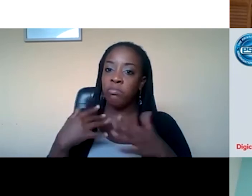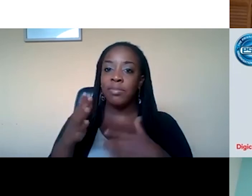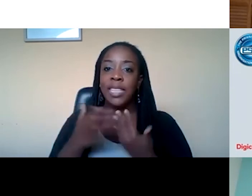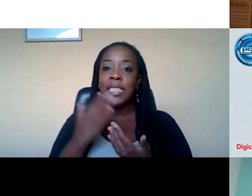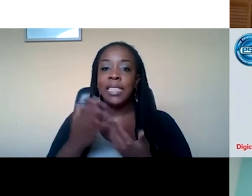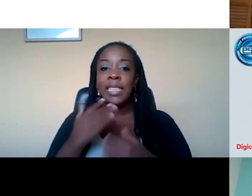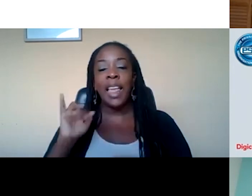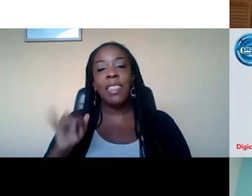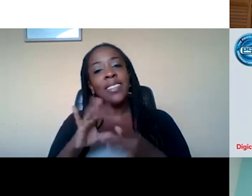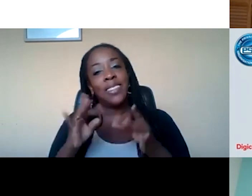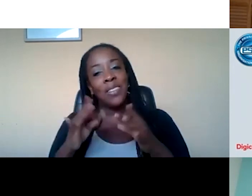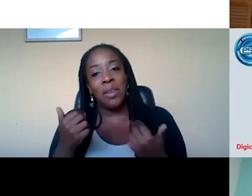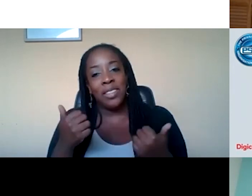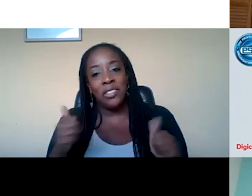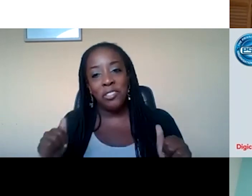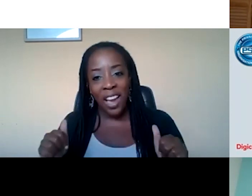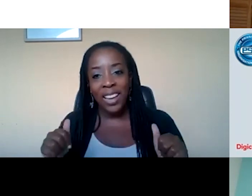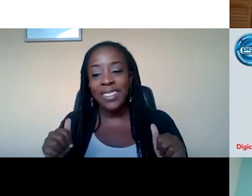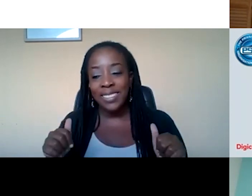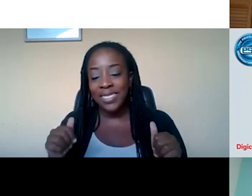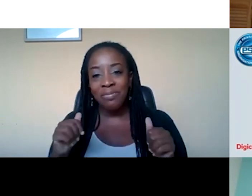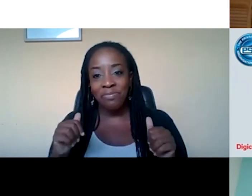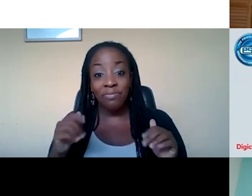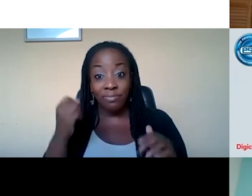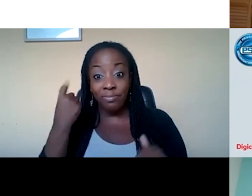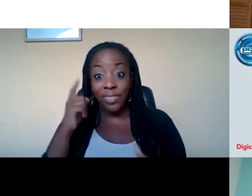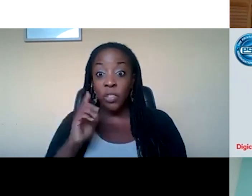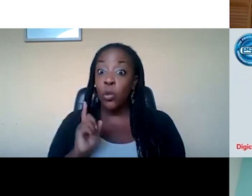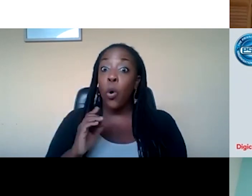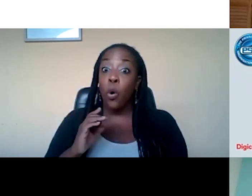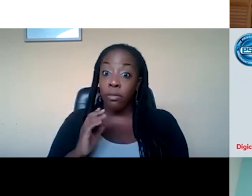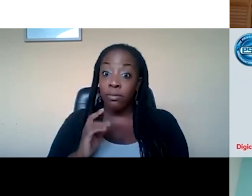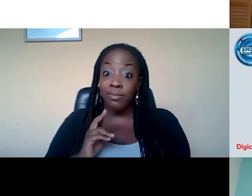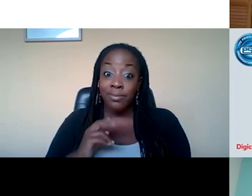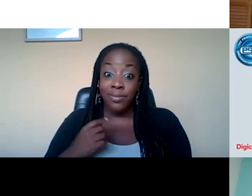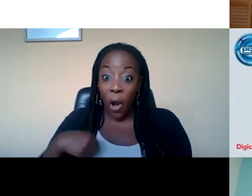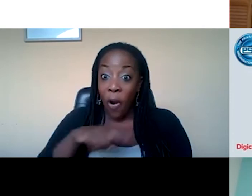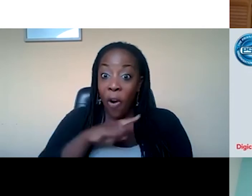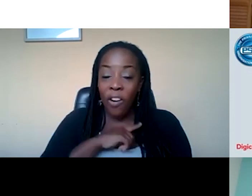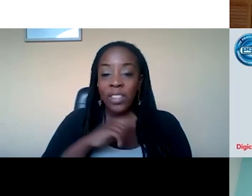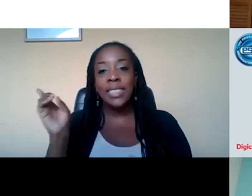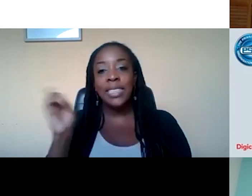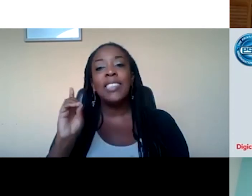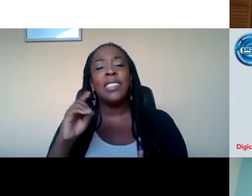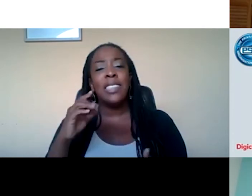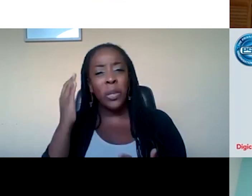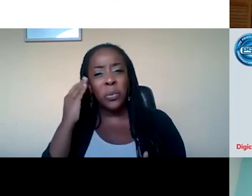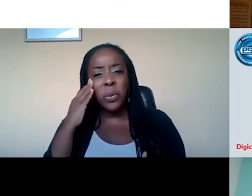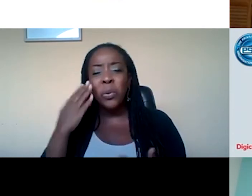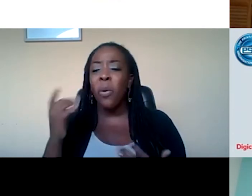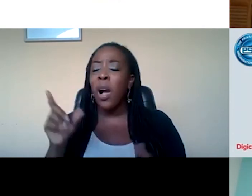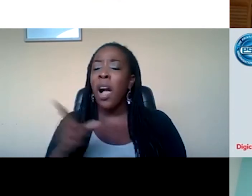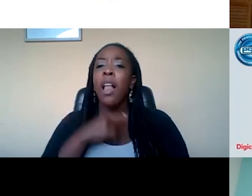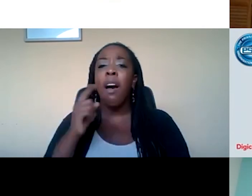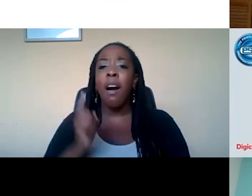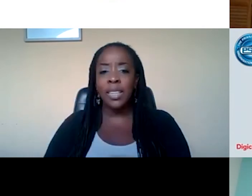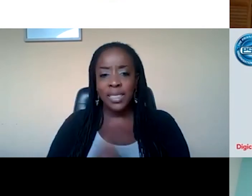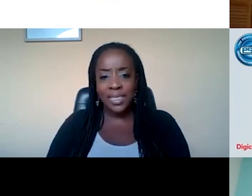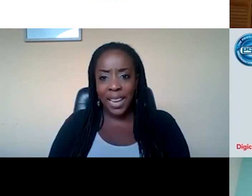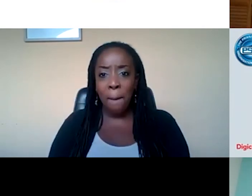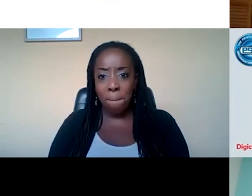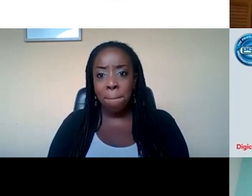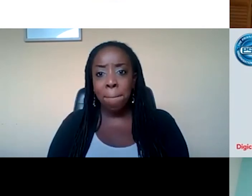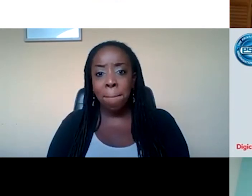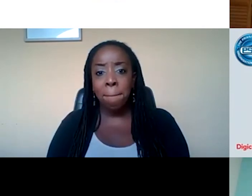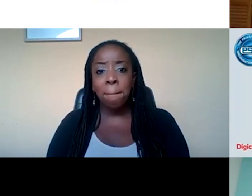comment I was trying to make. So even us as Digicel, who have been around for a long time, who have employed